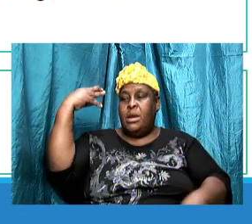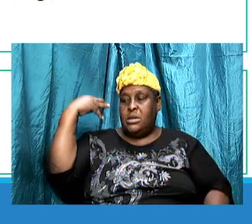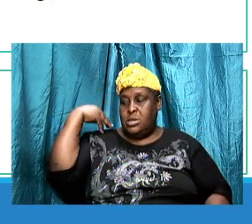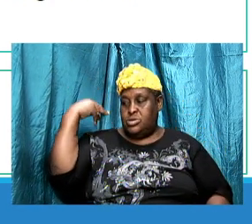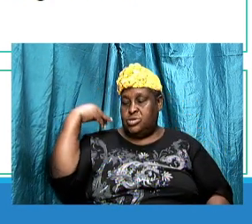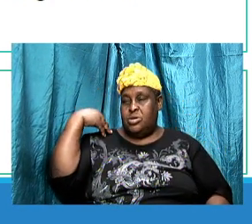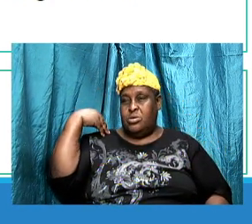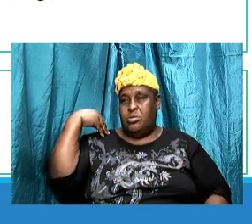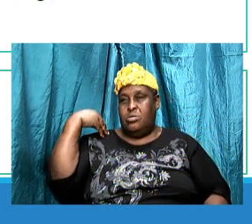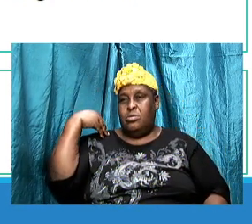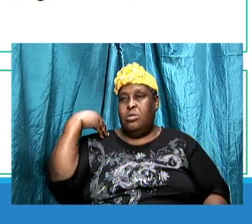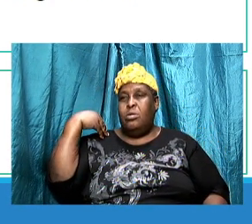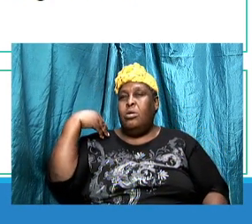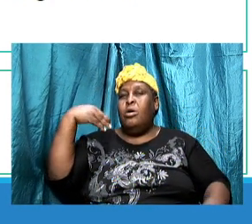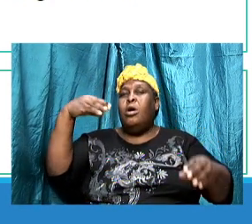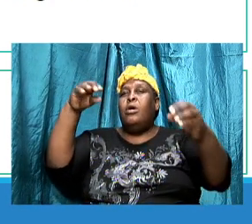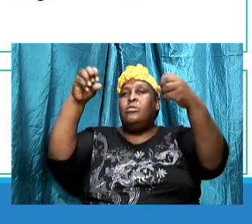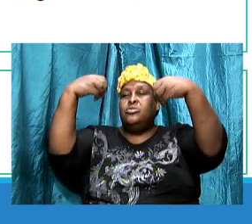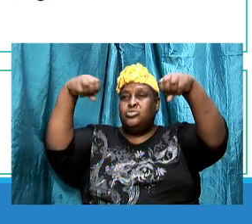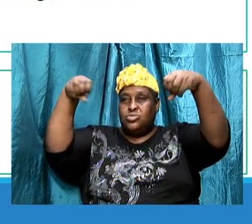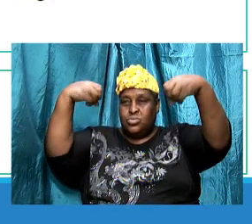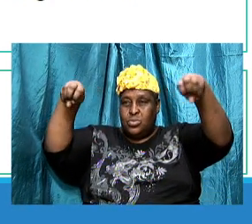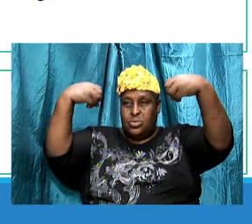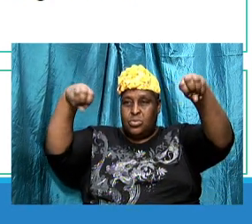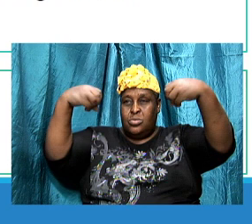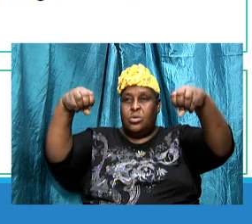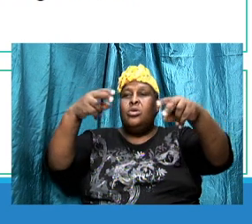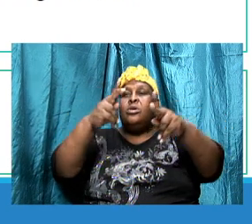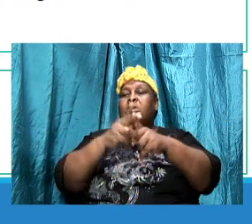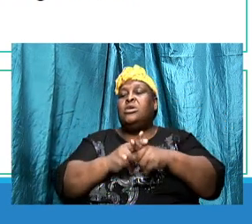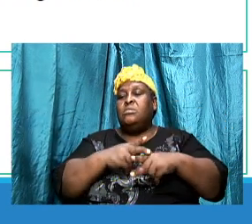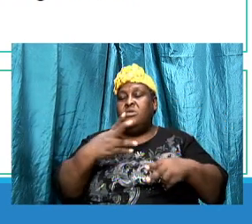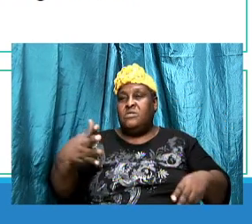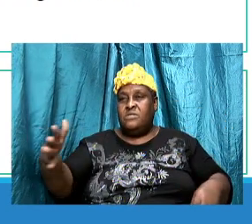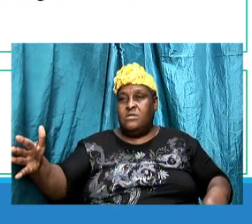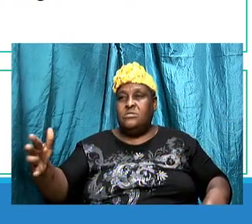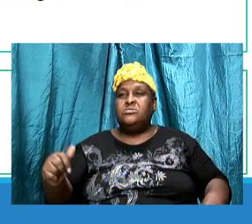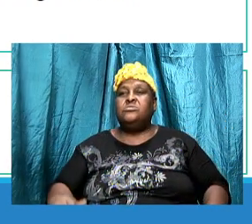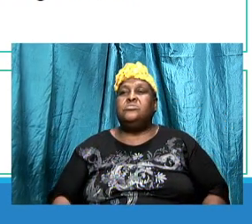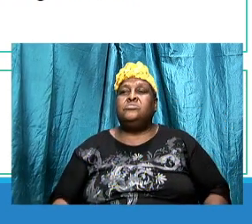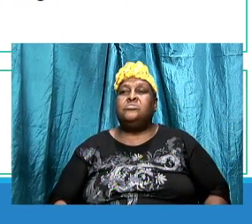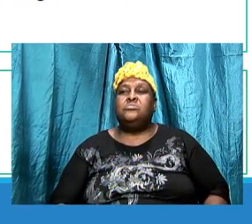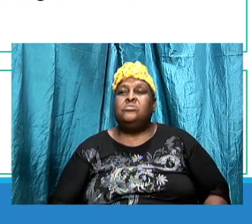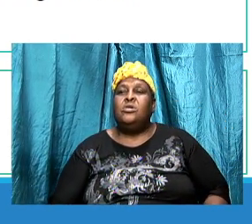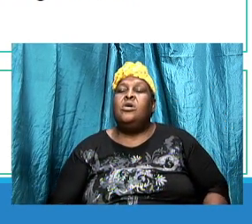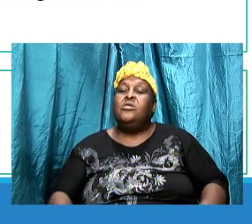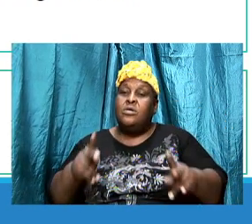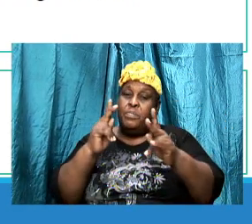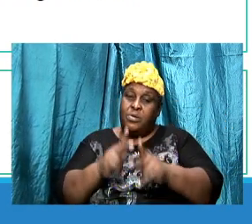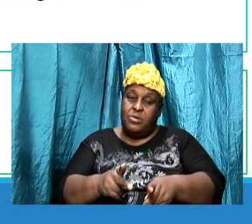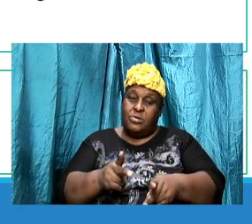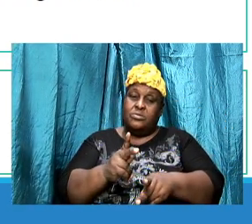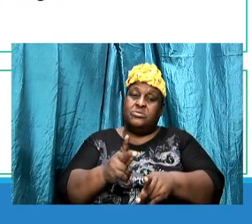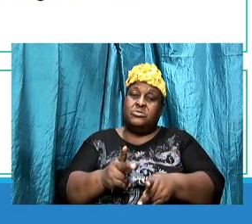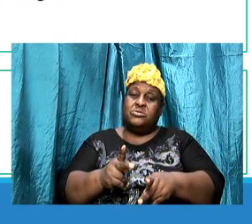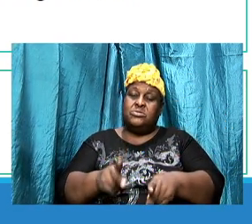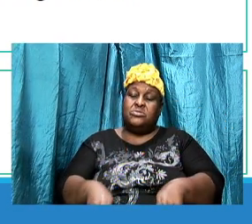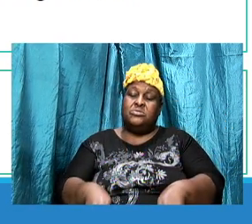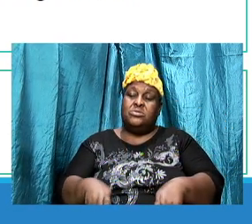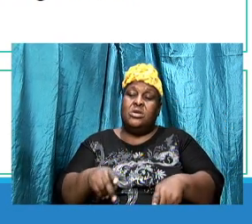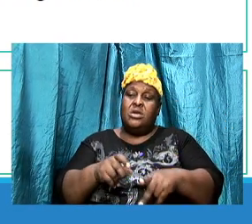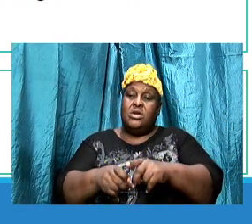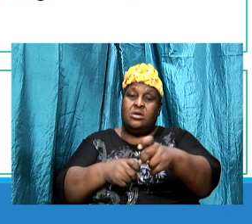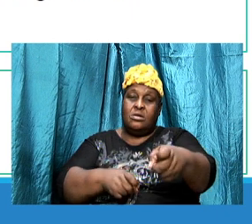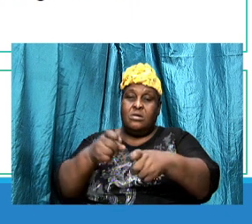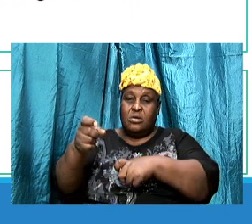they would have a storehouse that they would keep their farm supply, you know, and the person that is in charge of that storehouse would